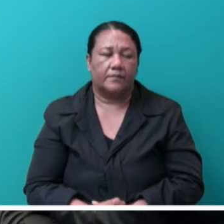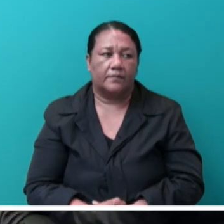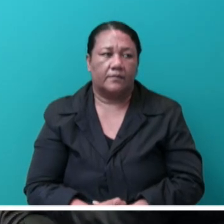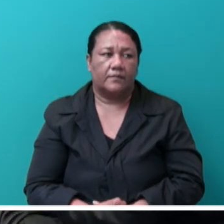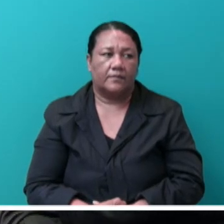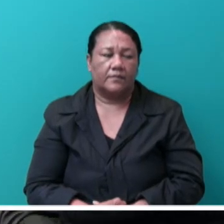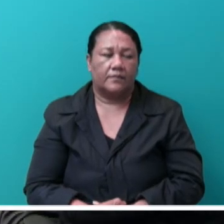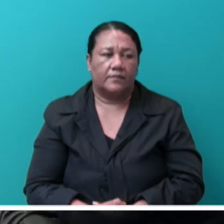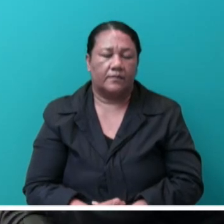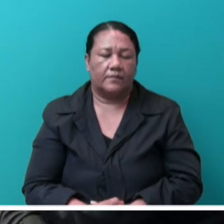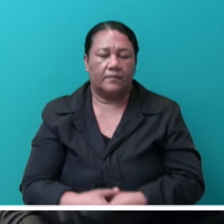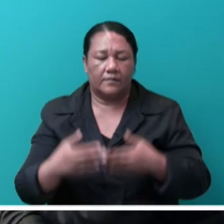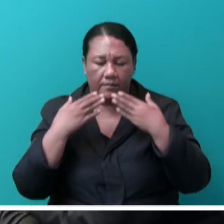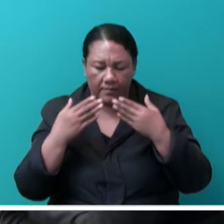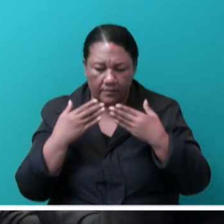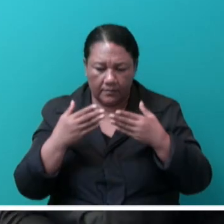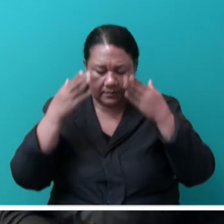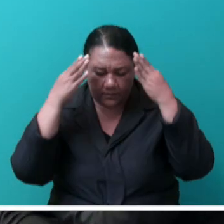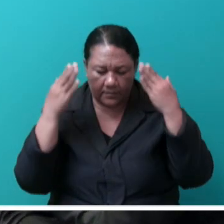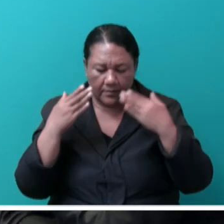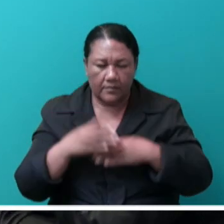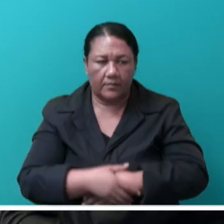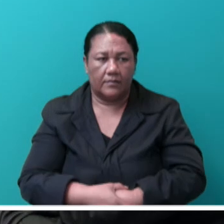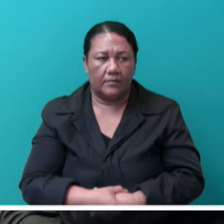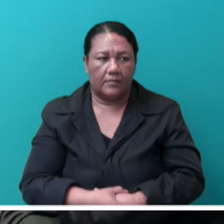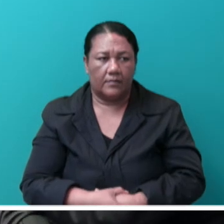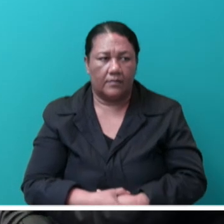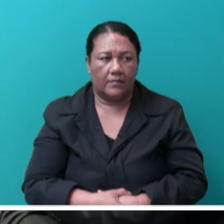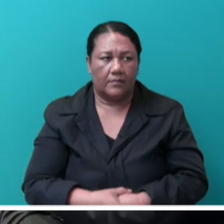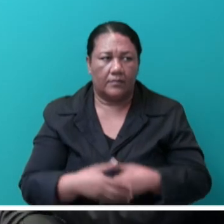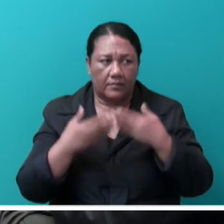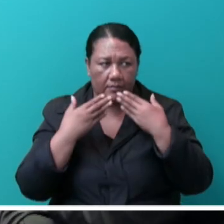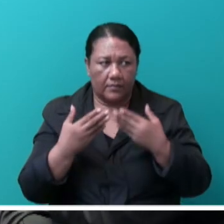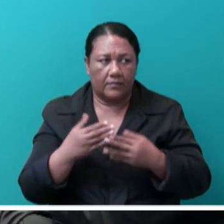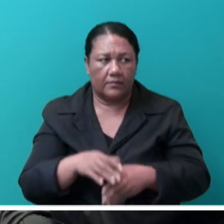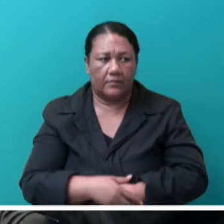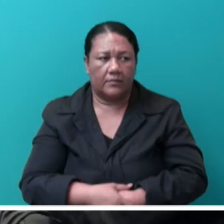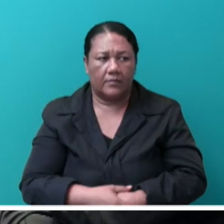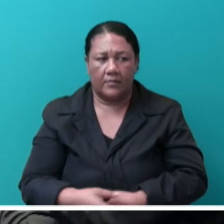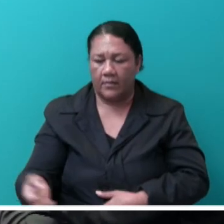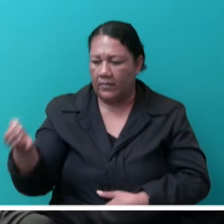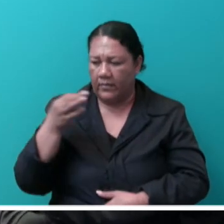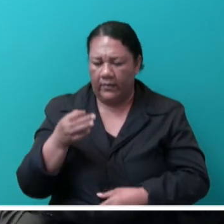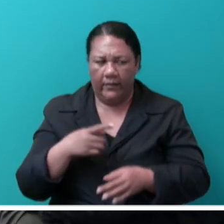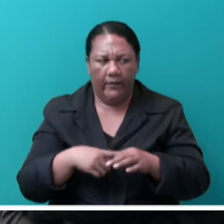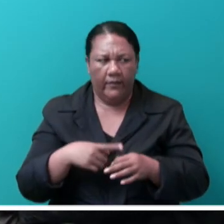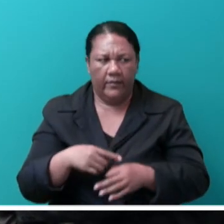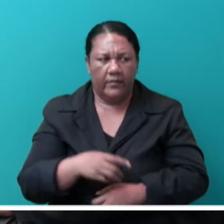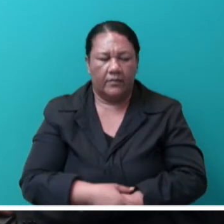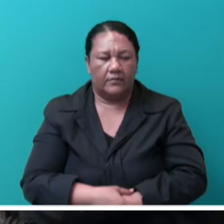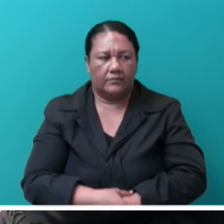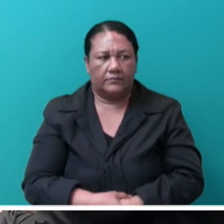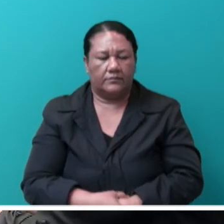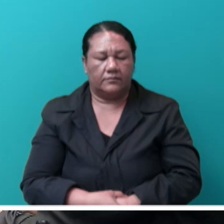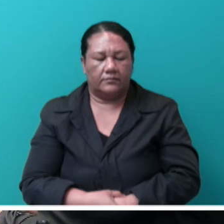Thank you, Honourable Speaker, and I'd like to thank the Honourable Member for the question on the ICT development in Fiji,